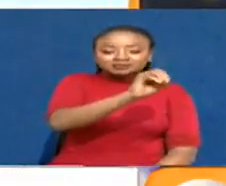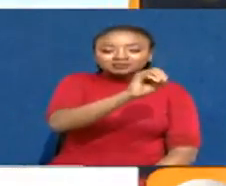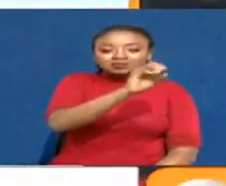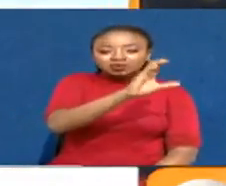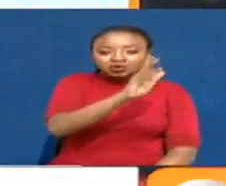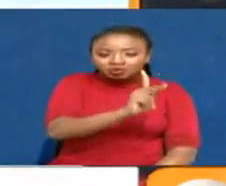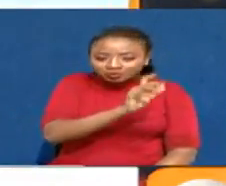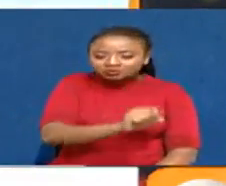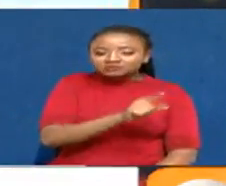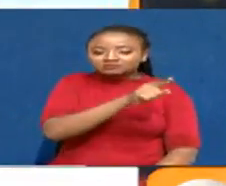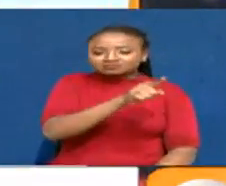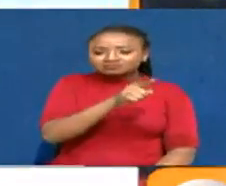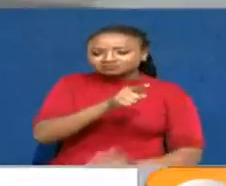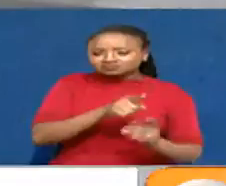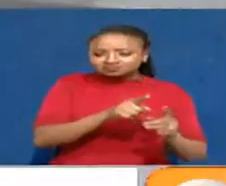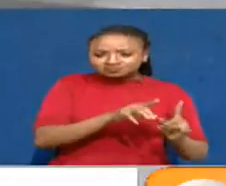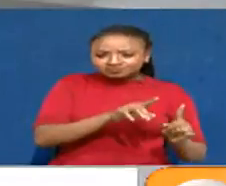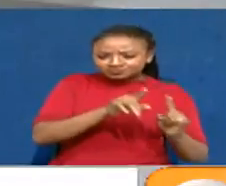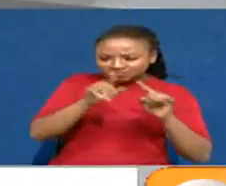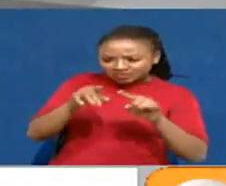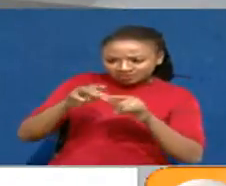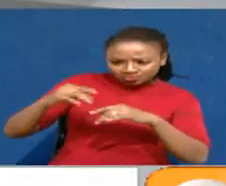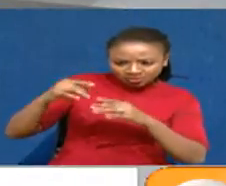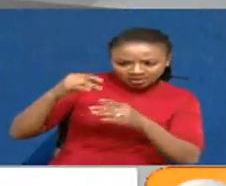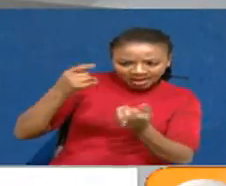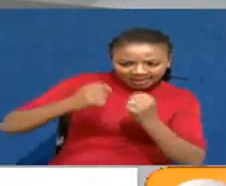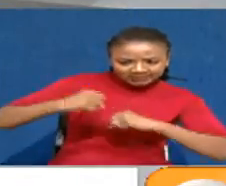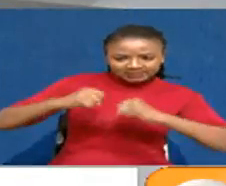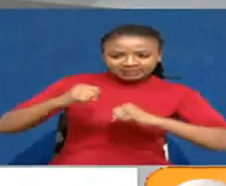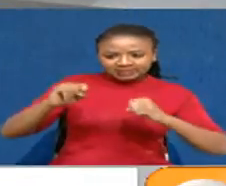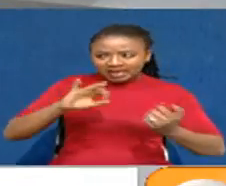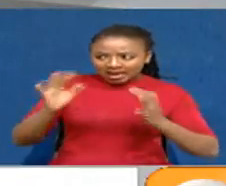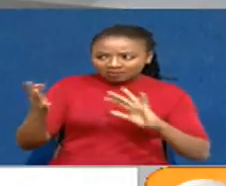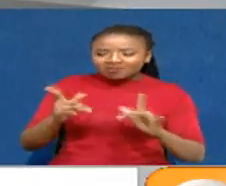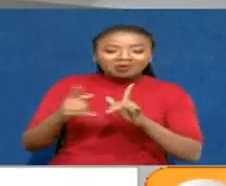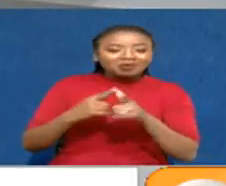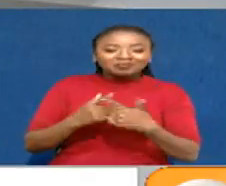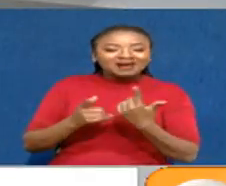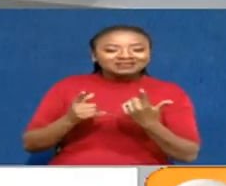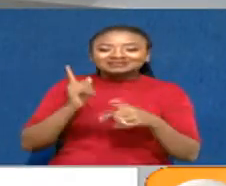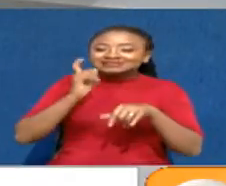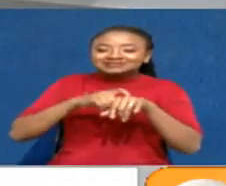Mm-hmm. Yeah. The best way so far